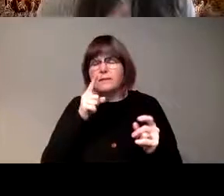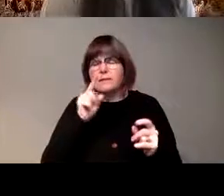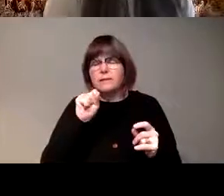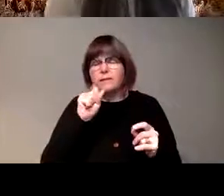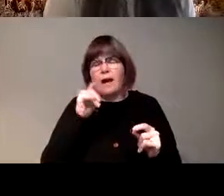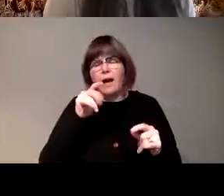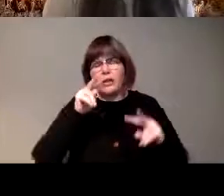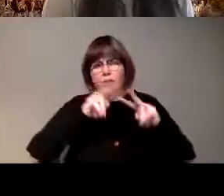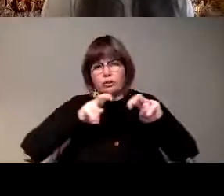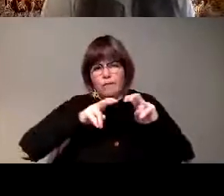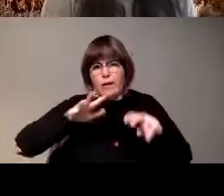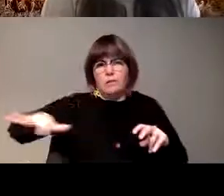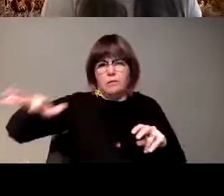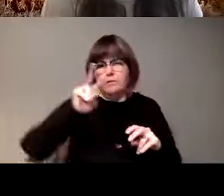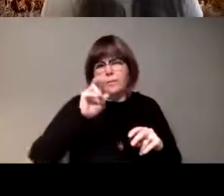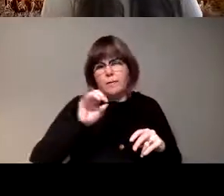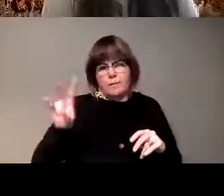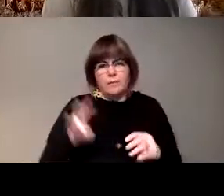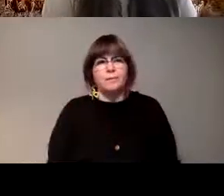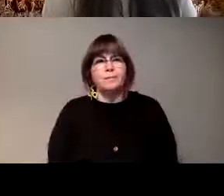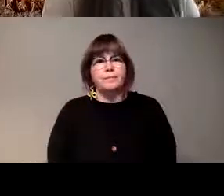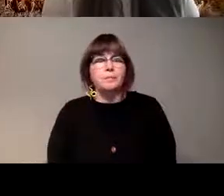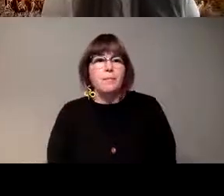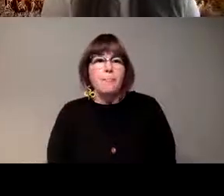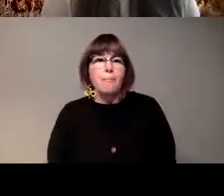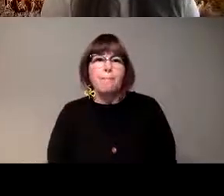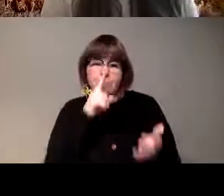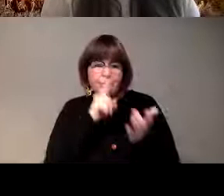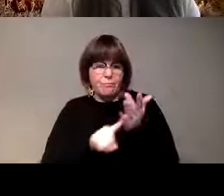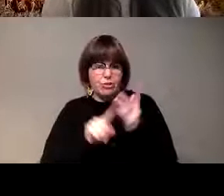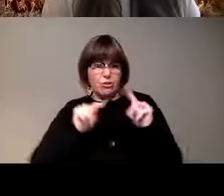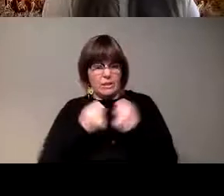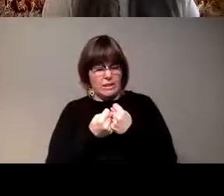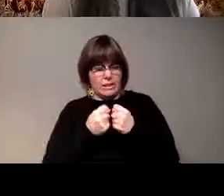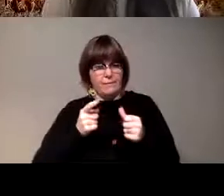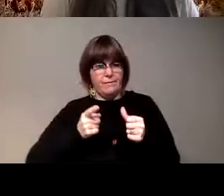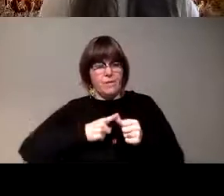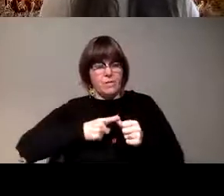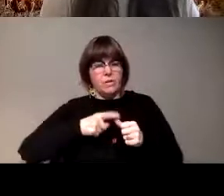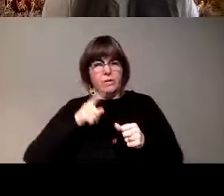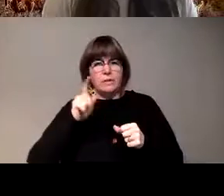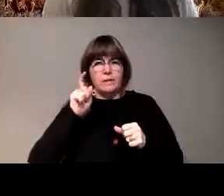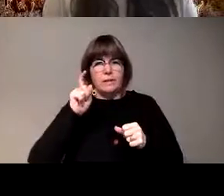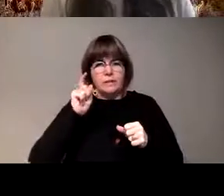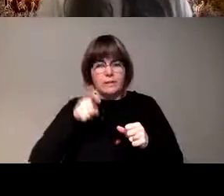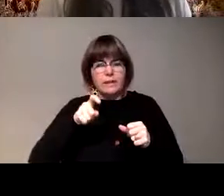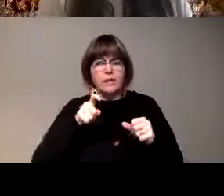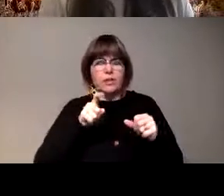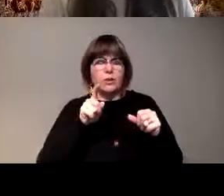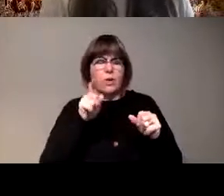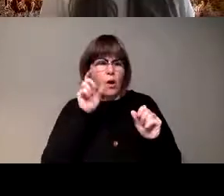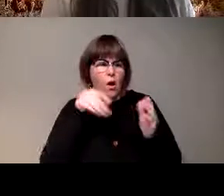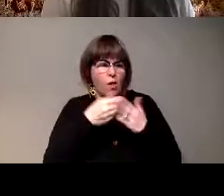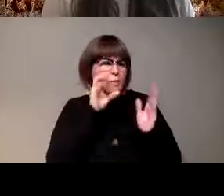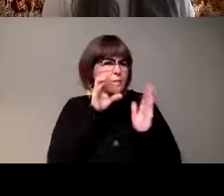innovative all-sky survey in 2007. And the research team at first just needed to bin all of these galaxy images into